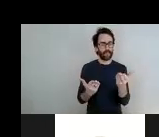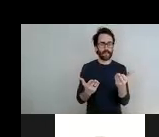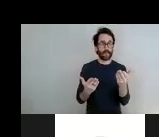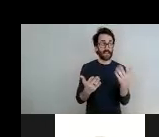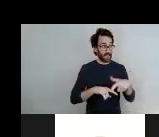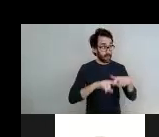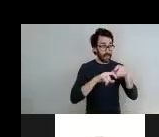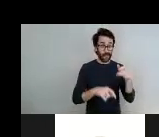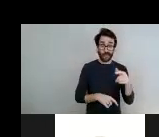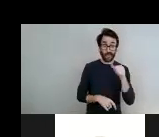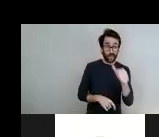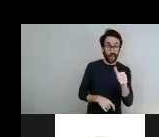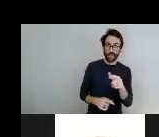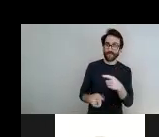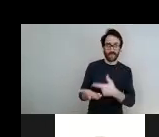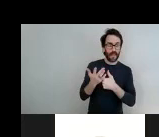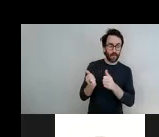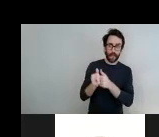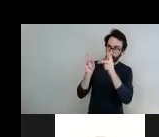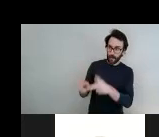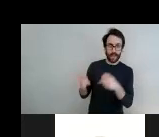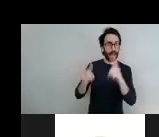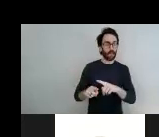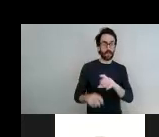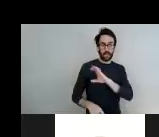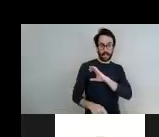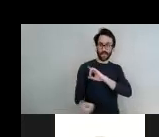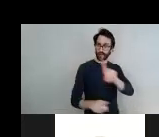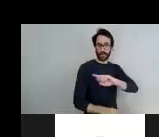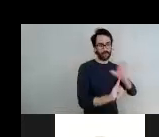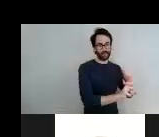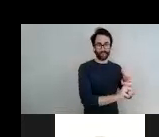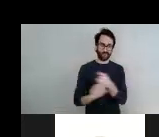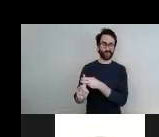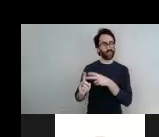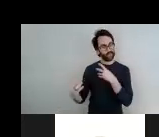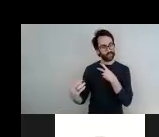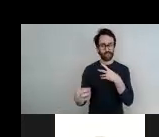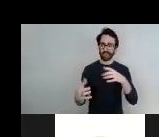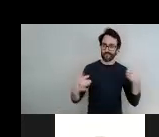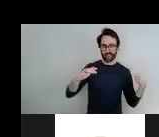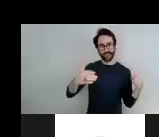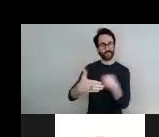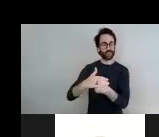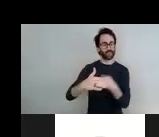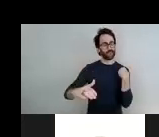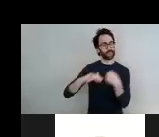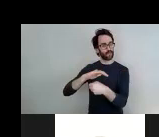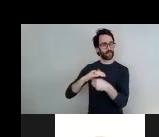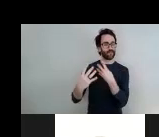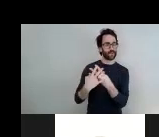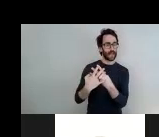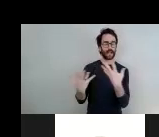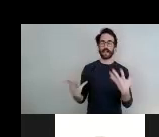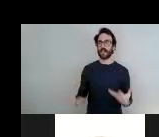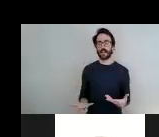you could be arrested due to the fraudulent activity on your social insurance number. Or they may claim that there